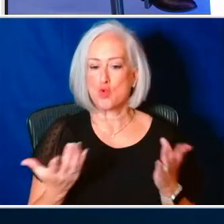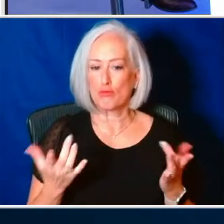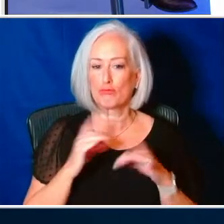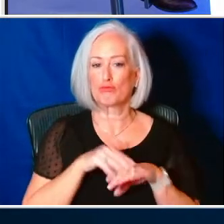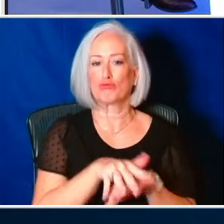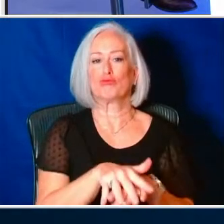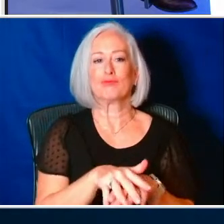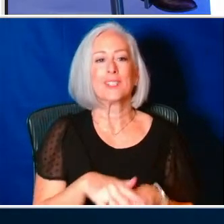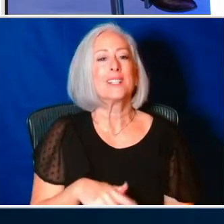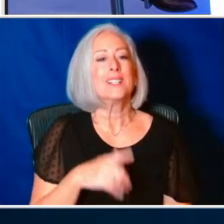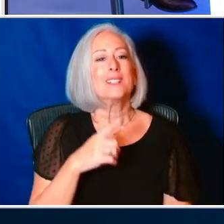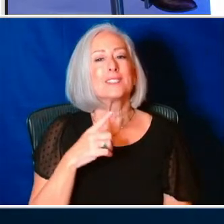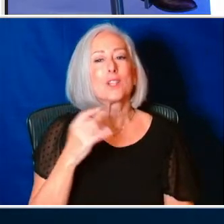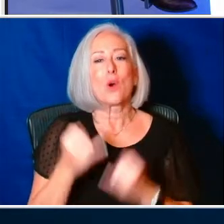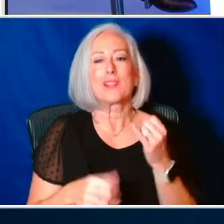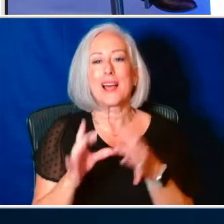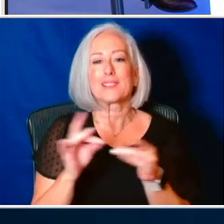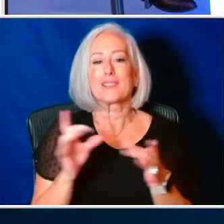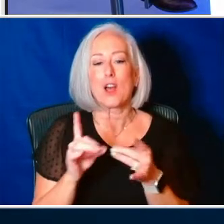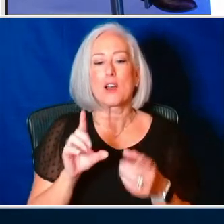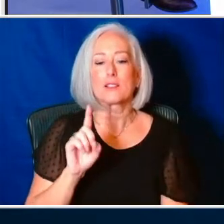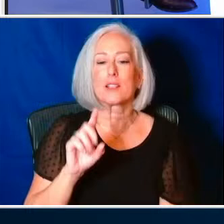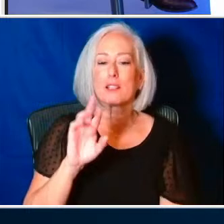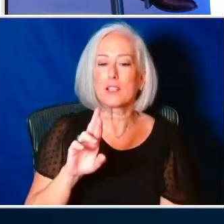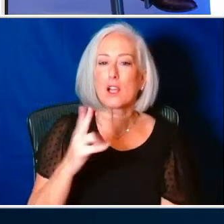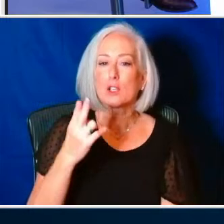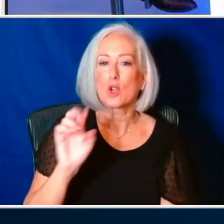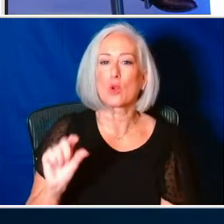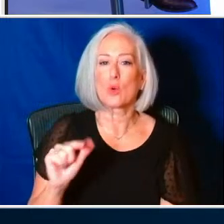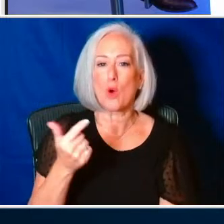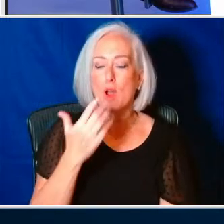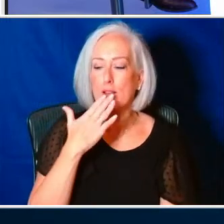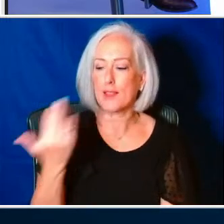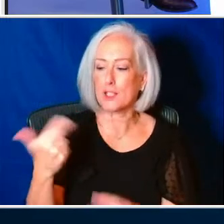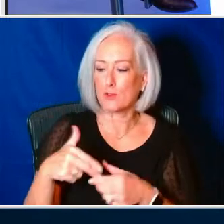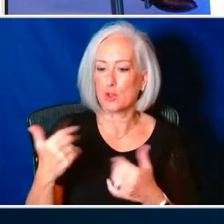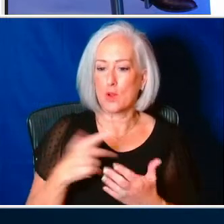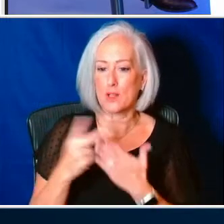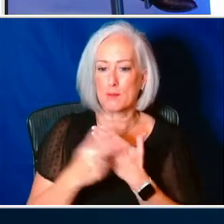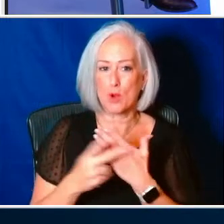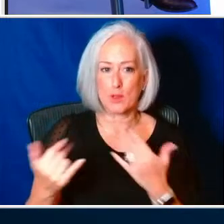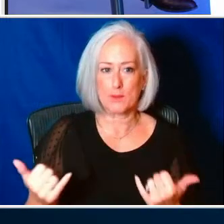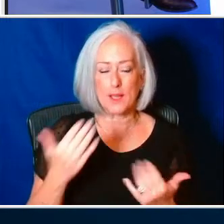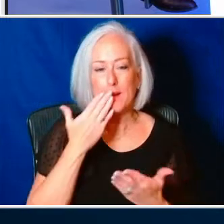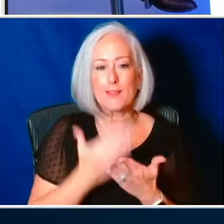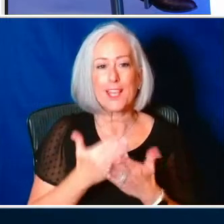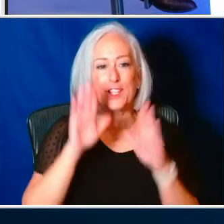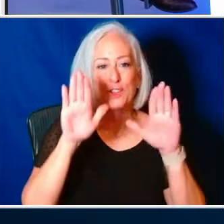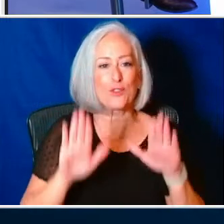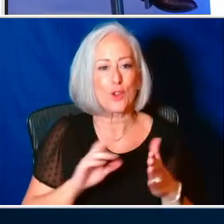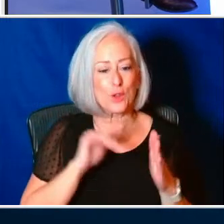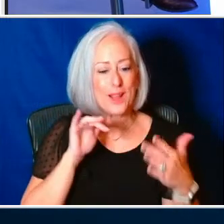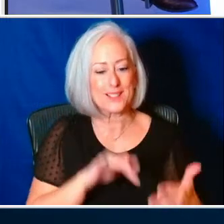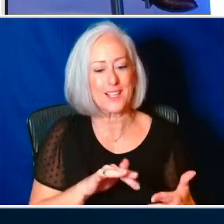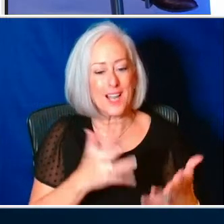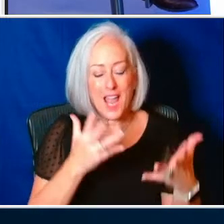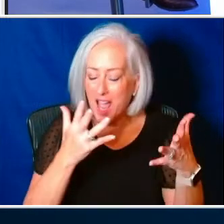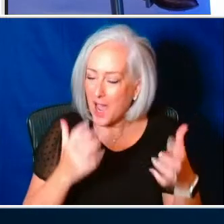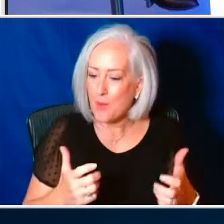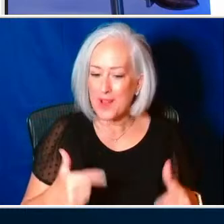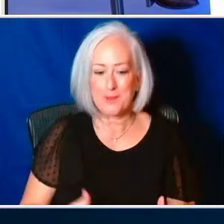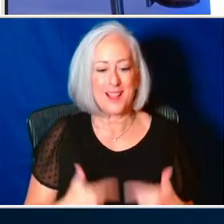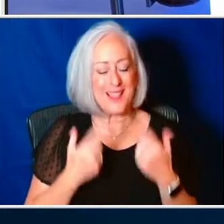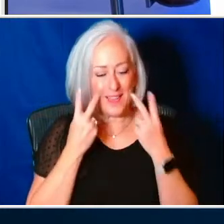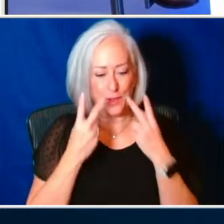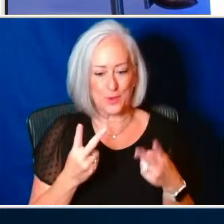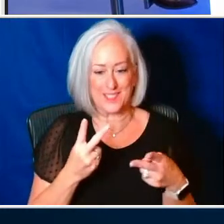everybody. I'm going to start, Dr. Wong, with you. First of all, thanks for being on the program. Thanks for this great study. I want to be alive when the outcome of this study is known. So